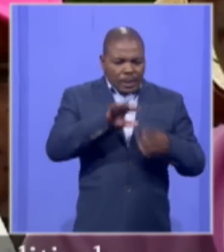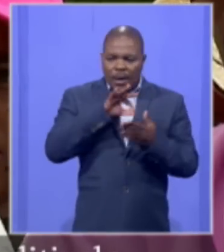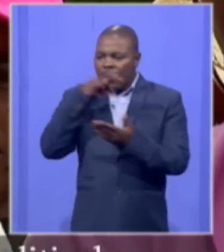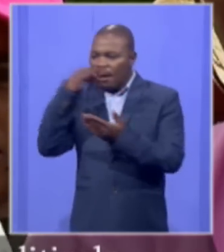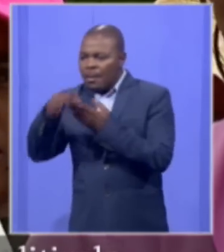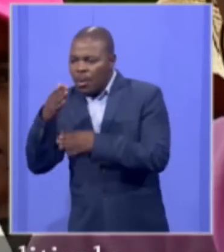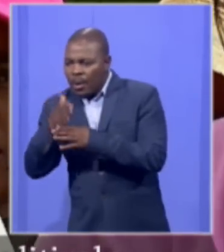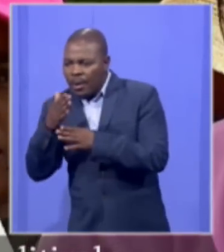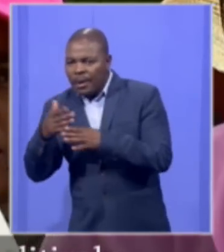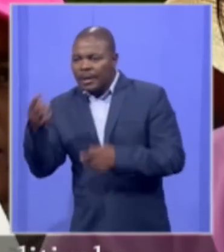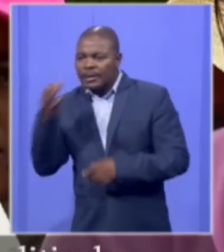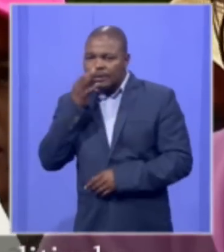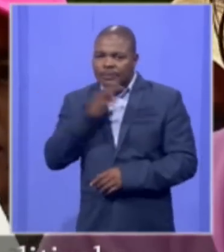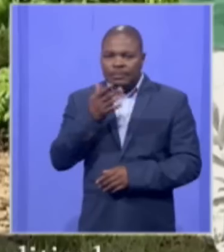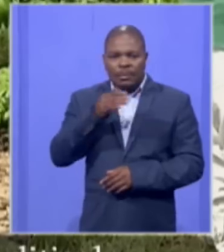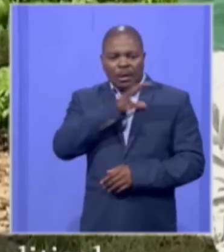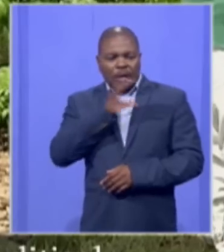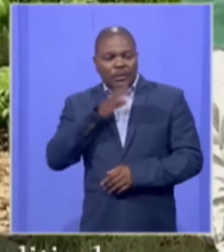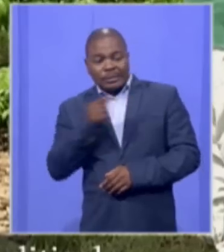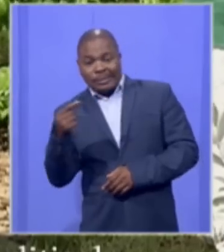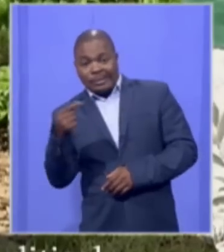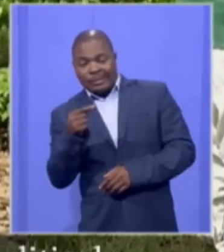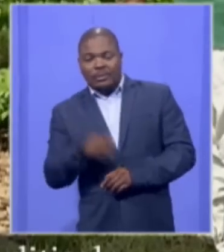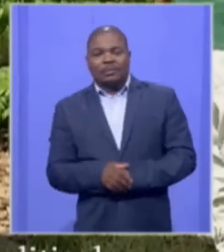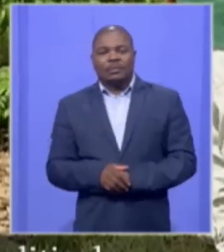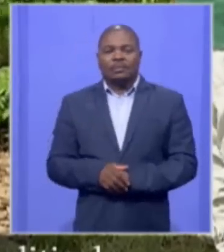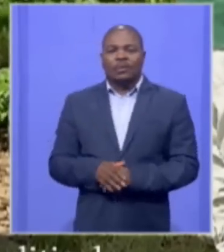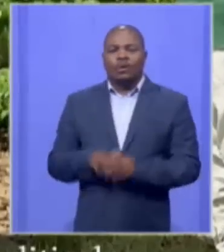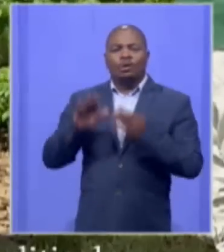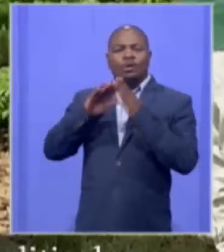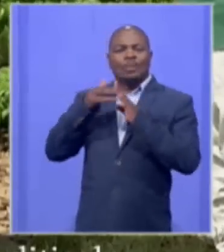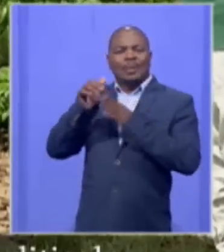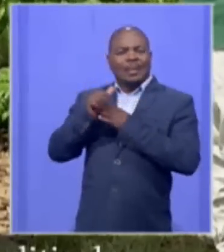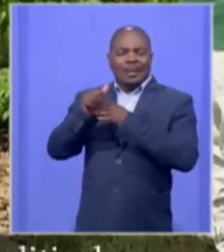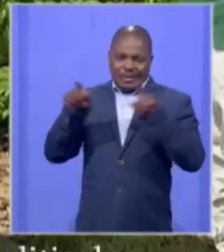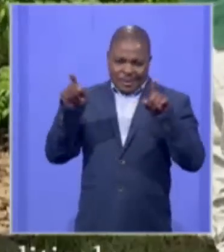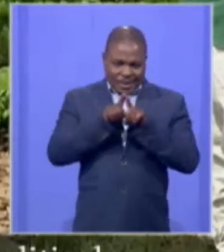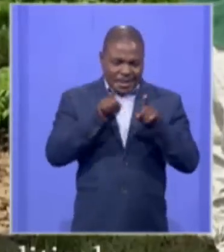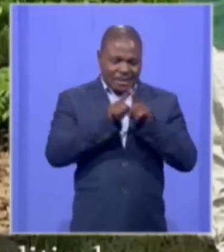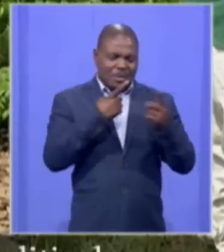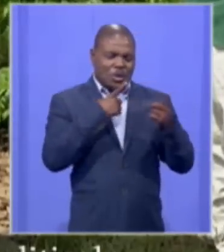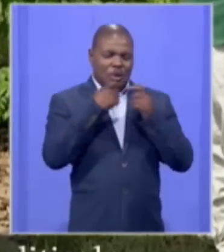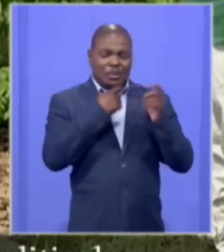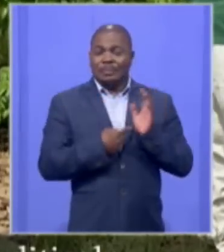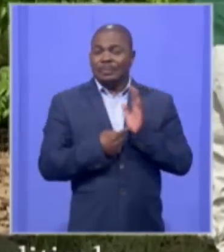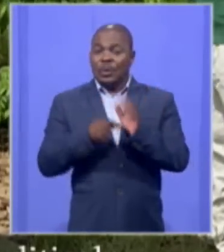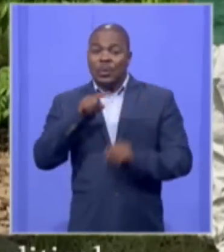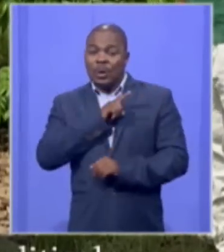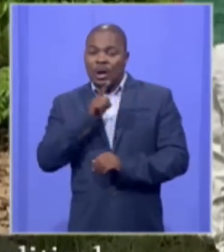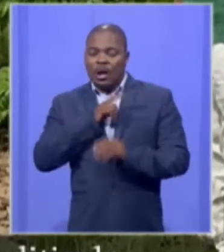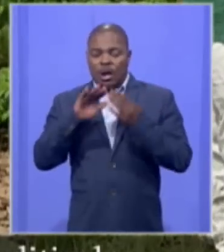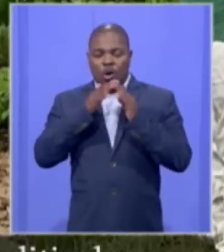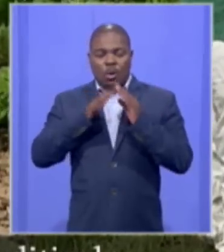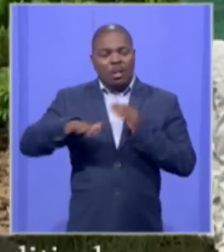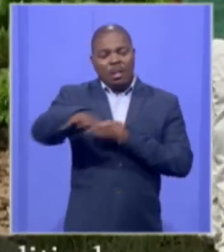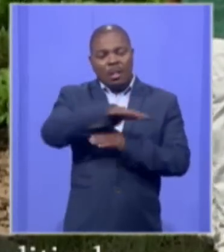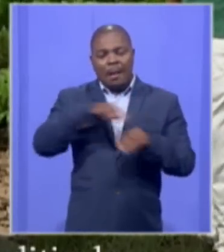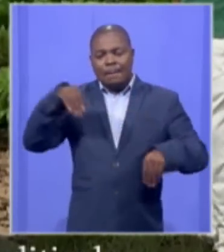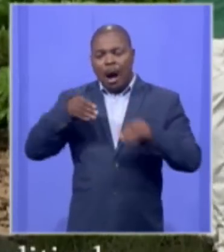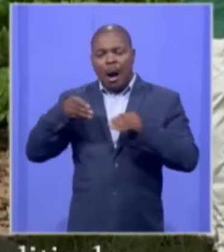di-mine tse ba re bolela re mo councilor. Baeteledipele ba baagi le bona ba tlhagisitse matshwenyego a bona ka ntlha ya fa motse wa bone o sa ungwele go tswa